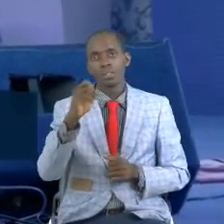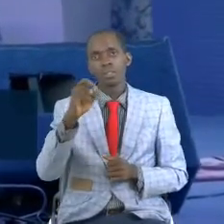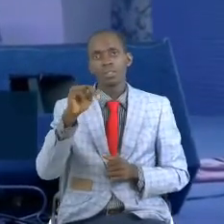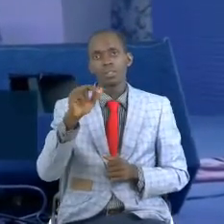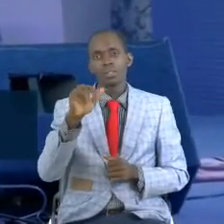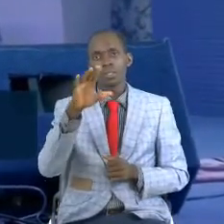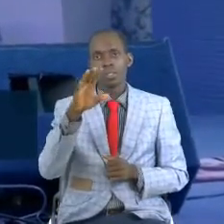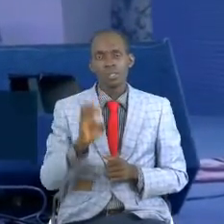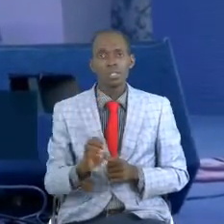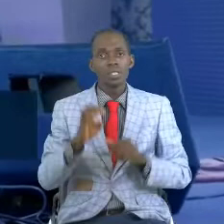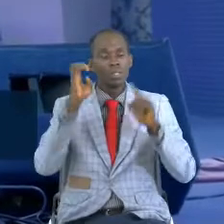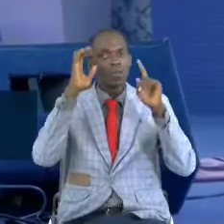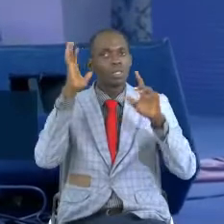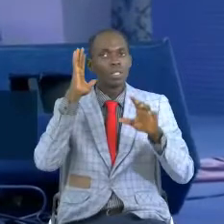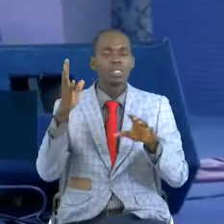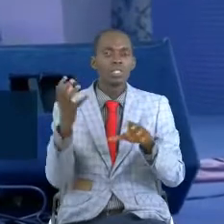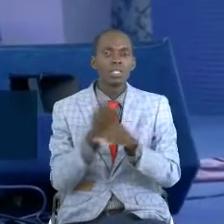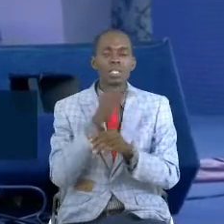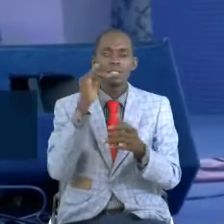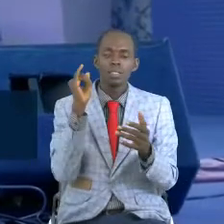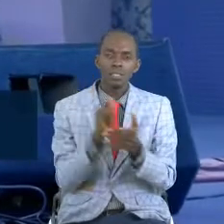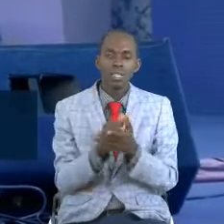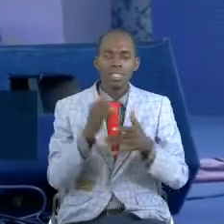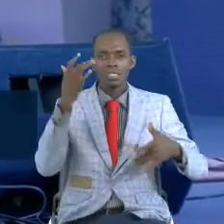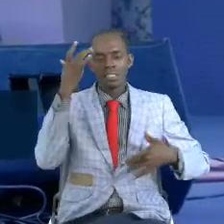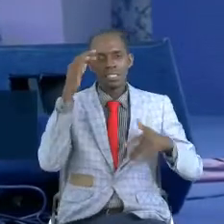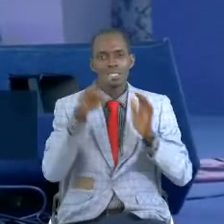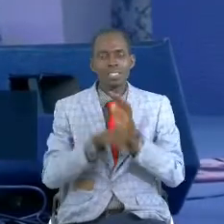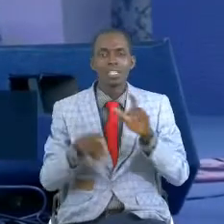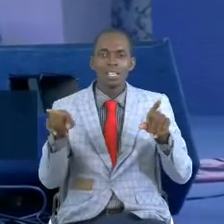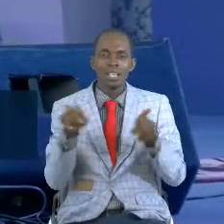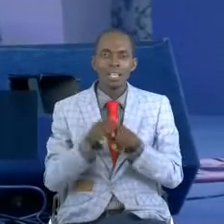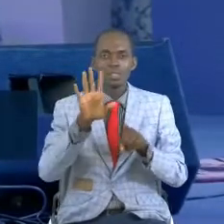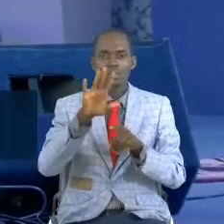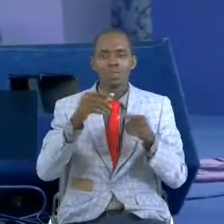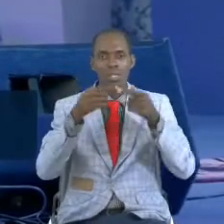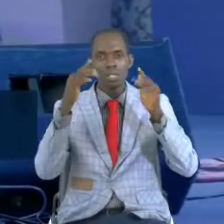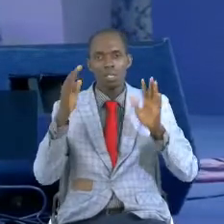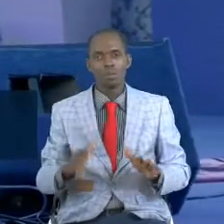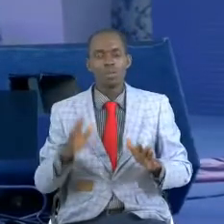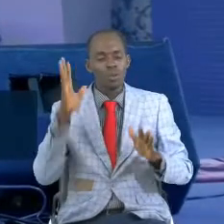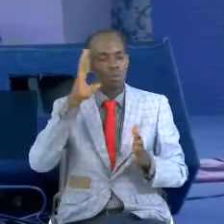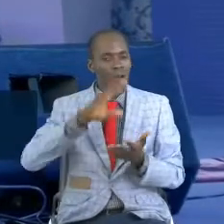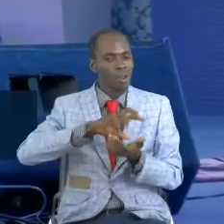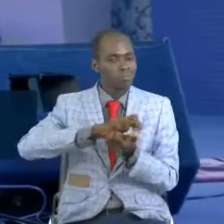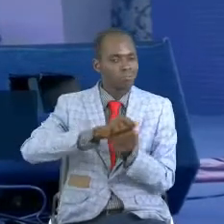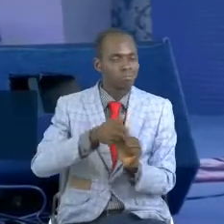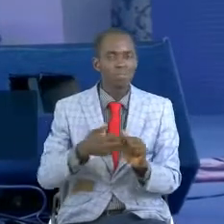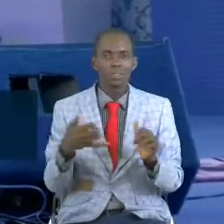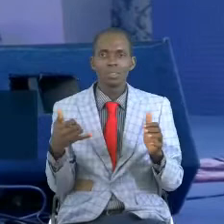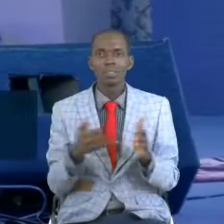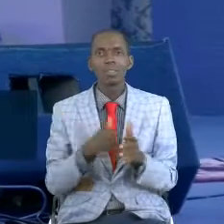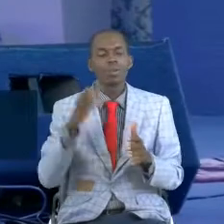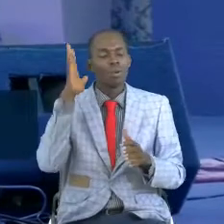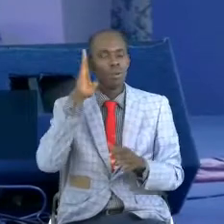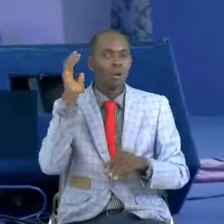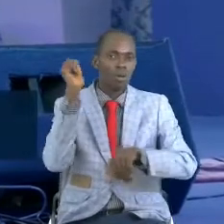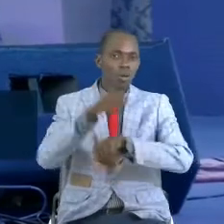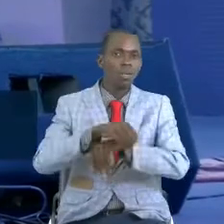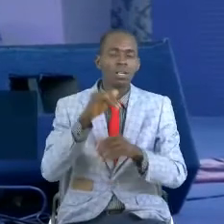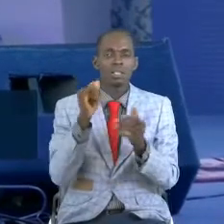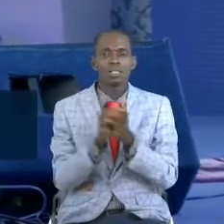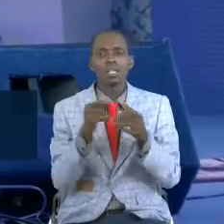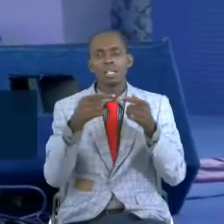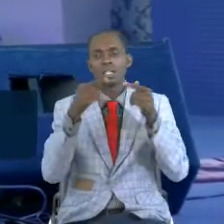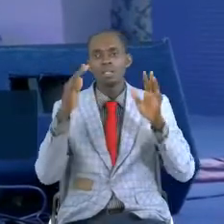his enemy. He'll trash that sickness. He'll conquer that sickness. It will crush